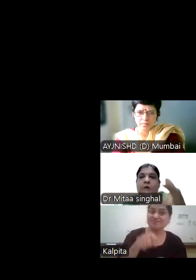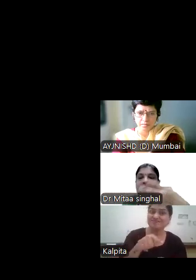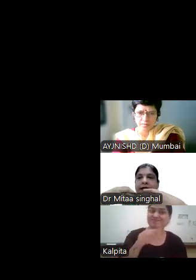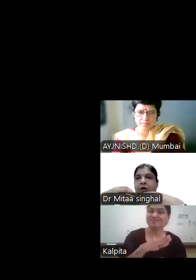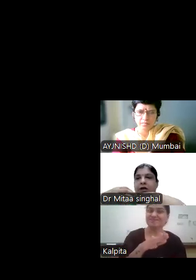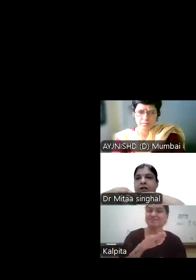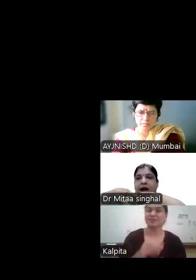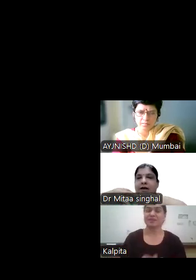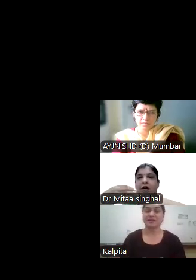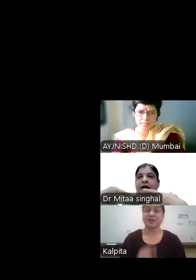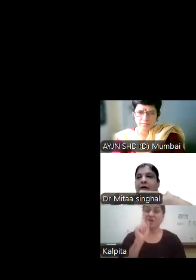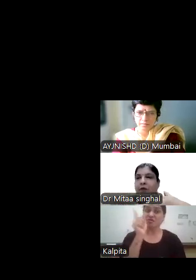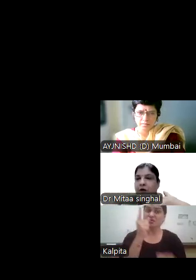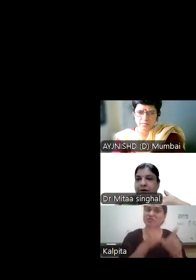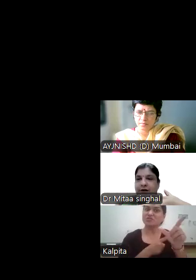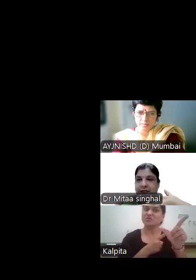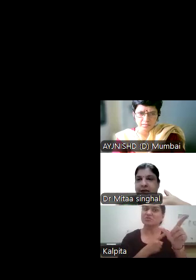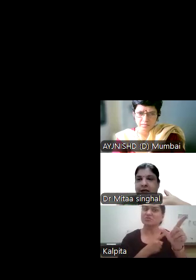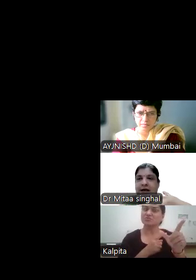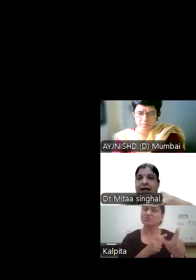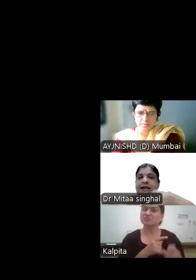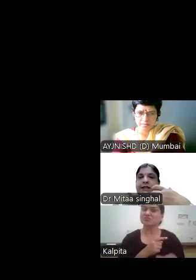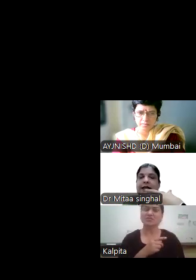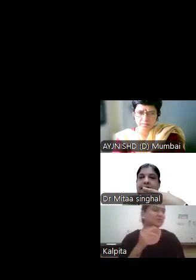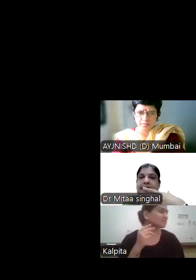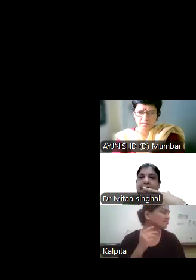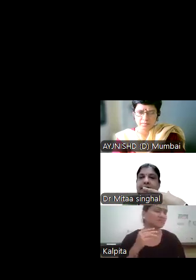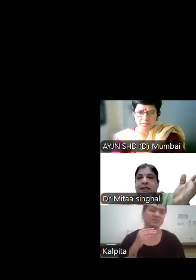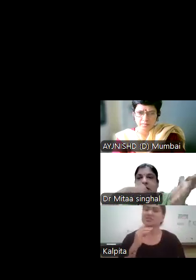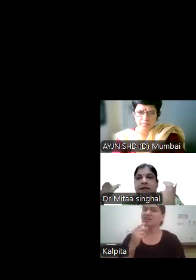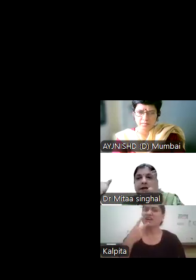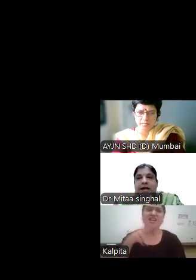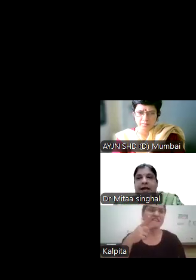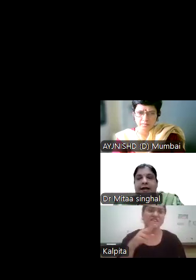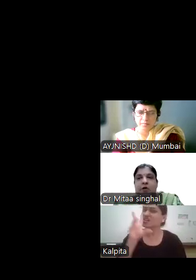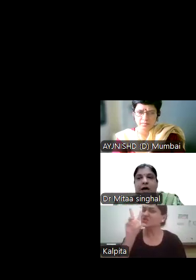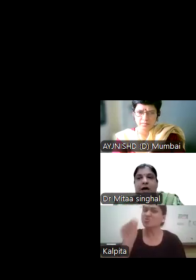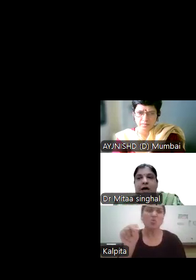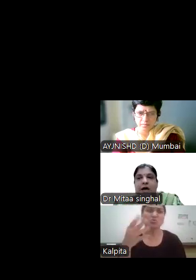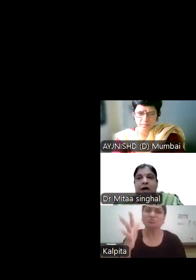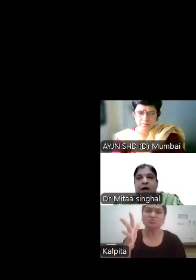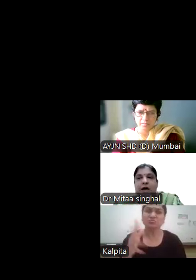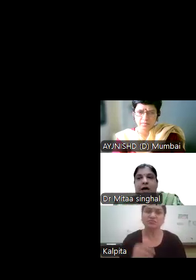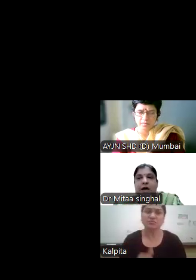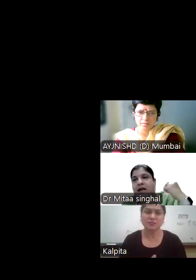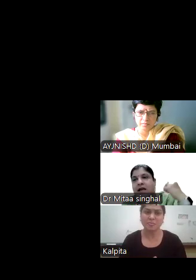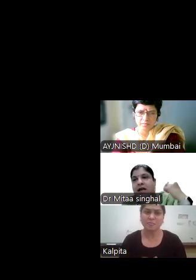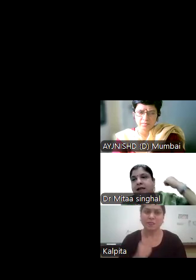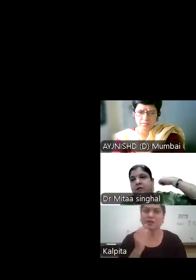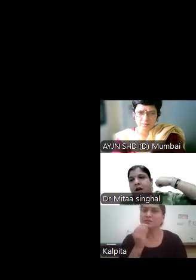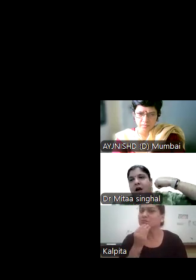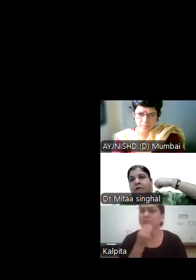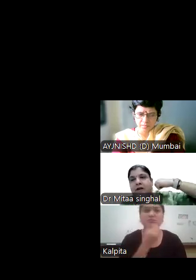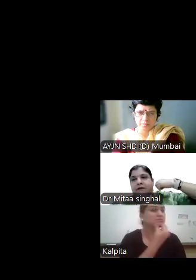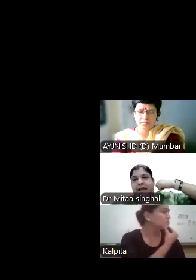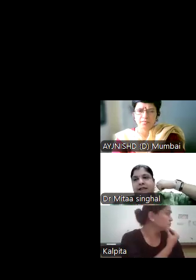A 1 year old child will not have moro reflex. Like there's an ATNR reflex. I turn the head to one side, his head will extend